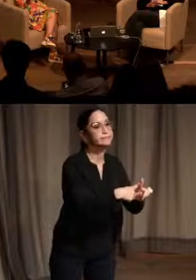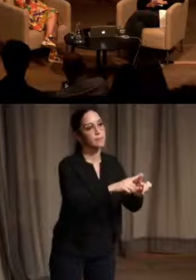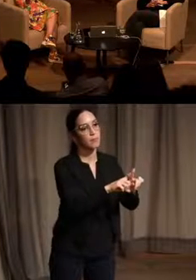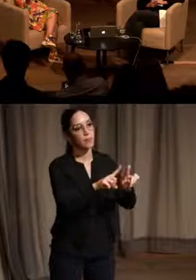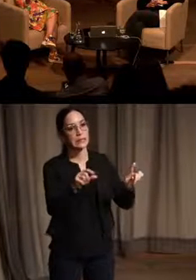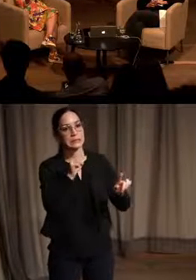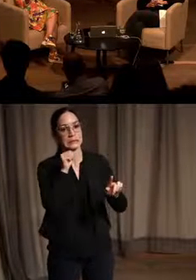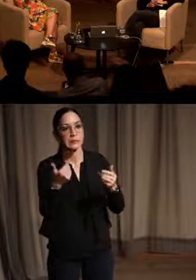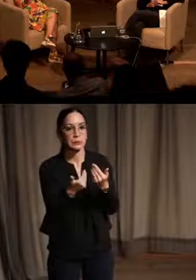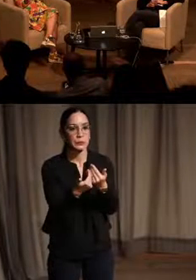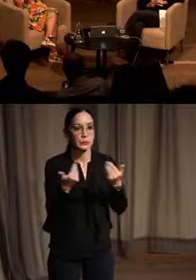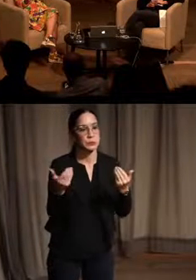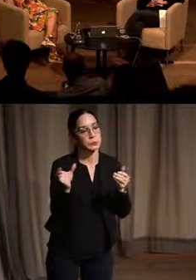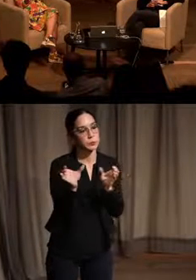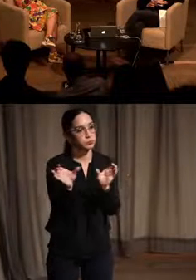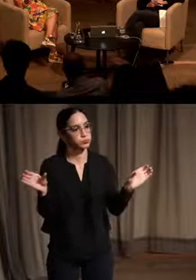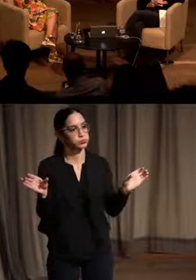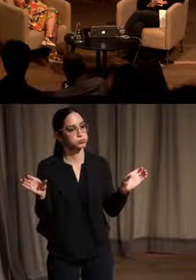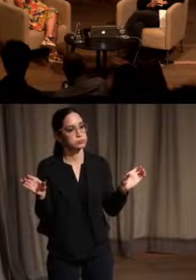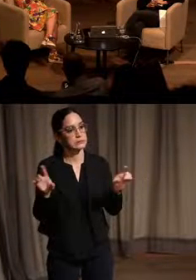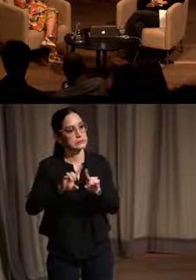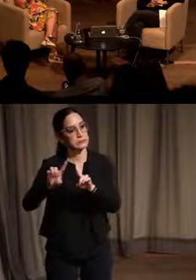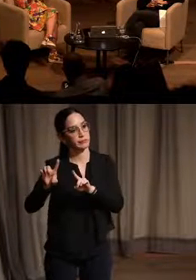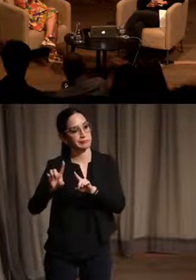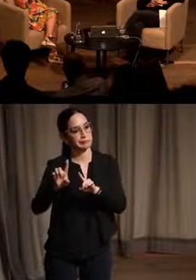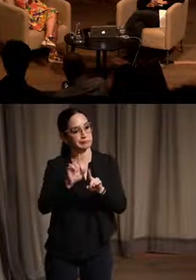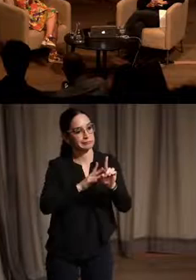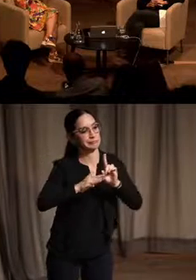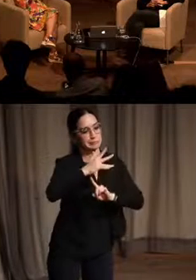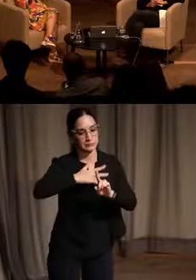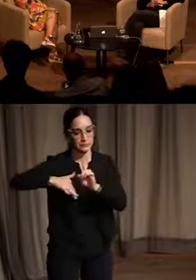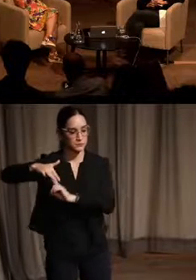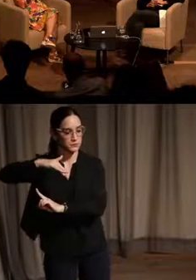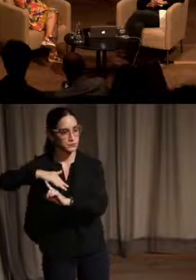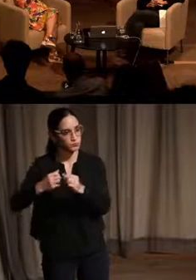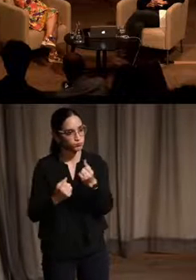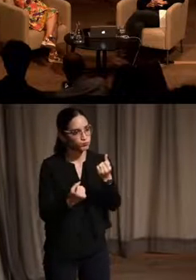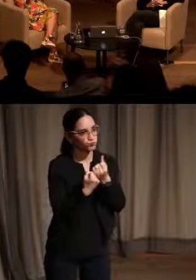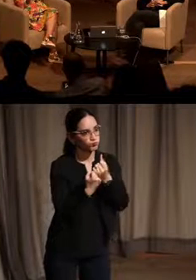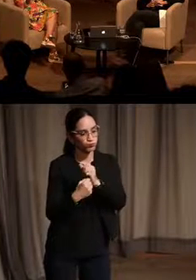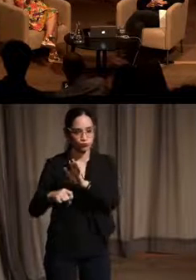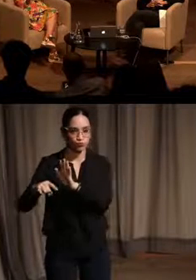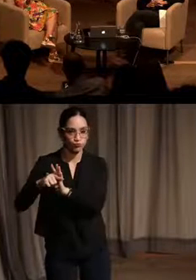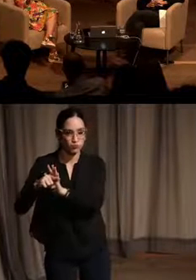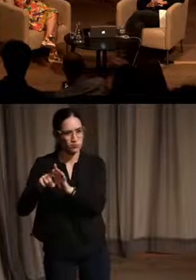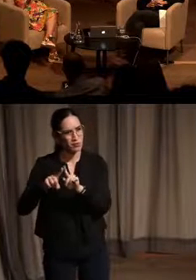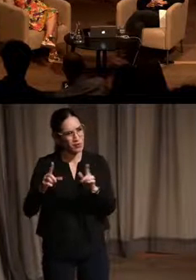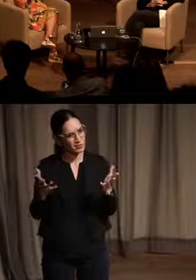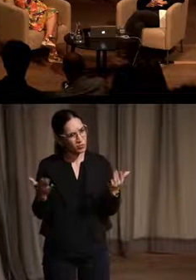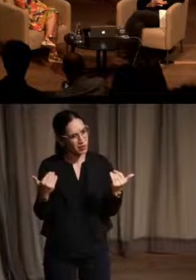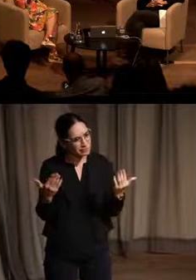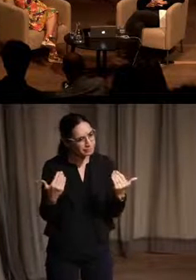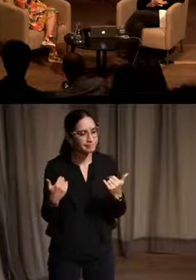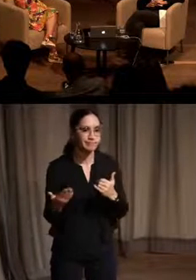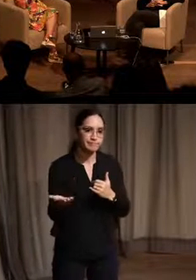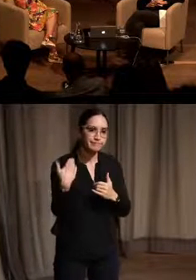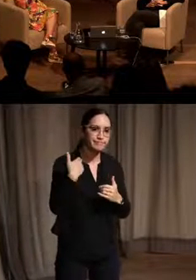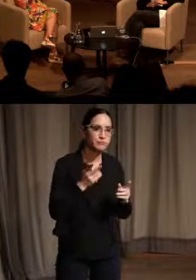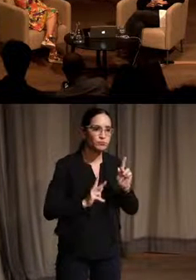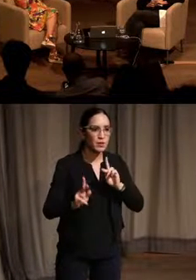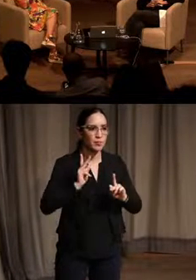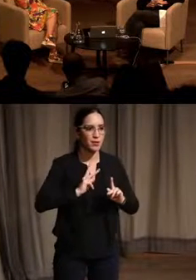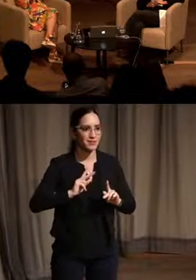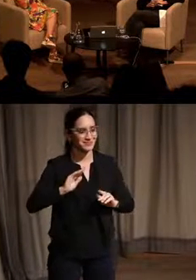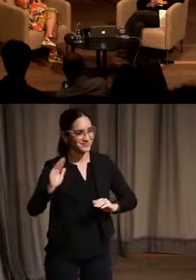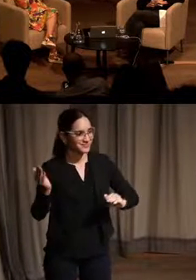a divisive or difficult environment, because ultimately we want everyone to feel welcome, mm-hmm. and we want everyone to have the conversation. So it's a